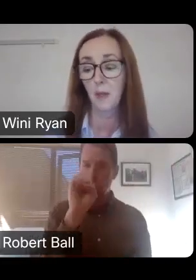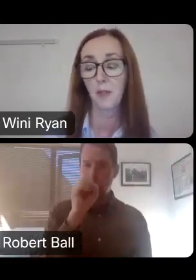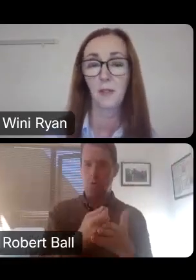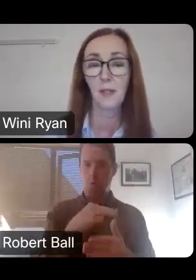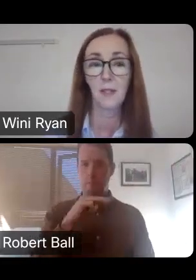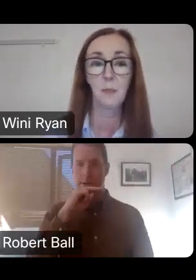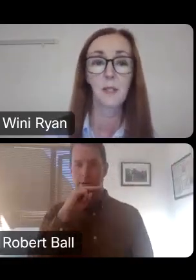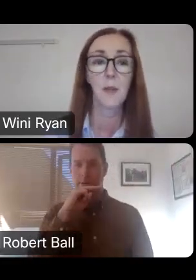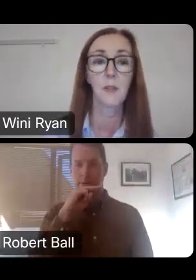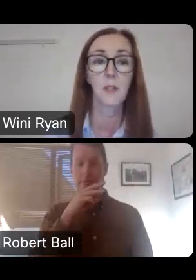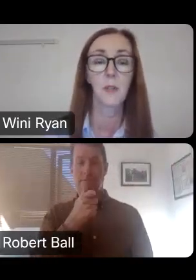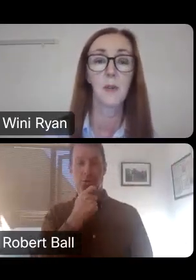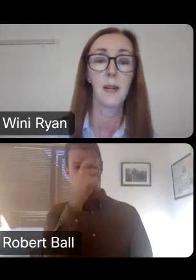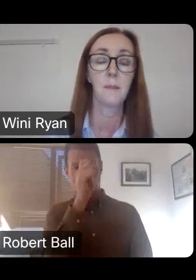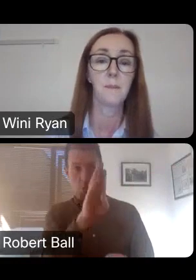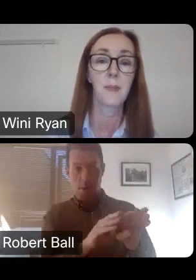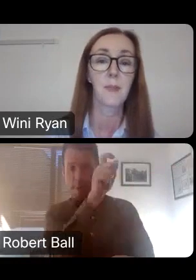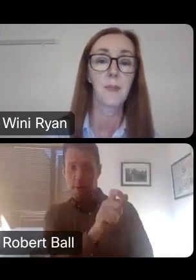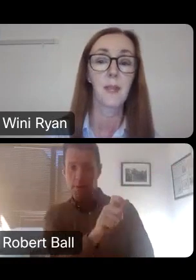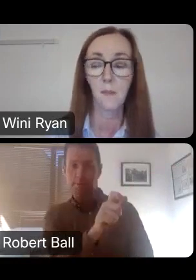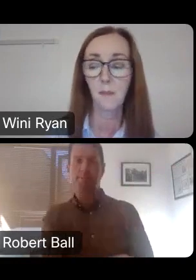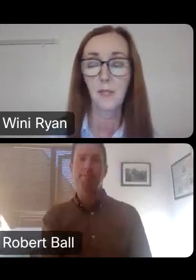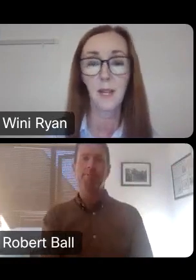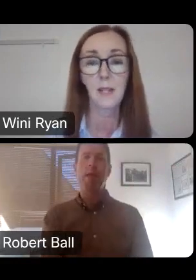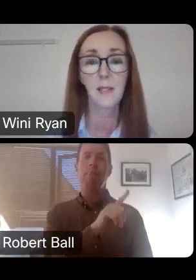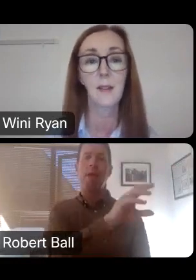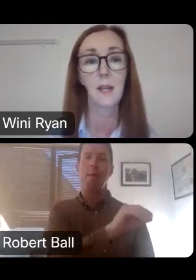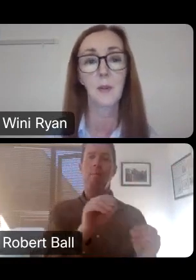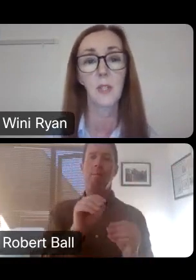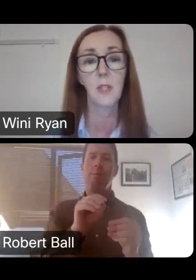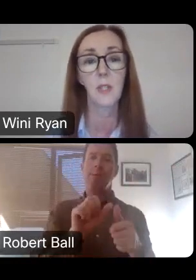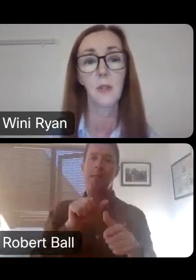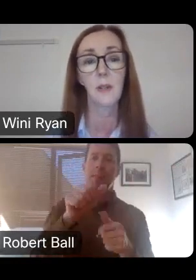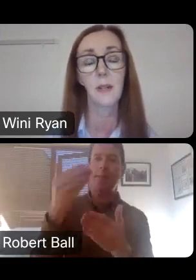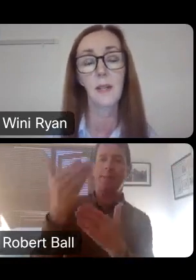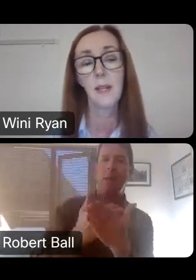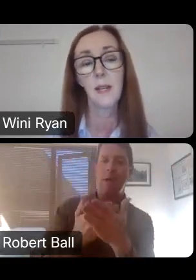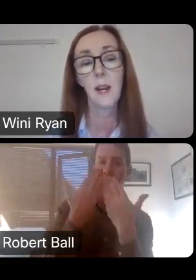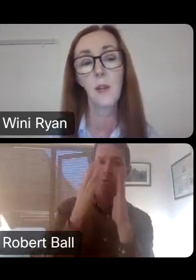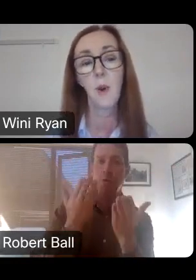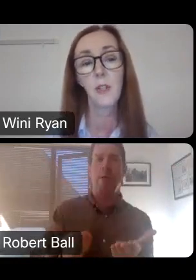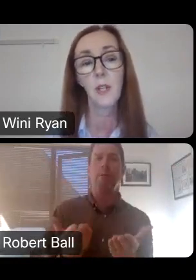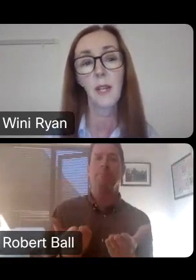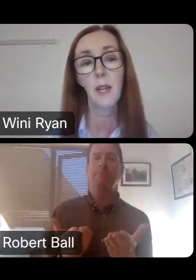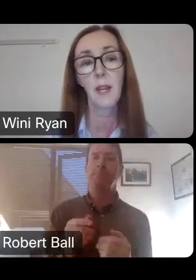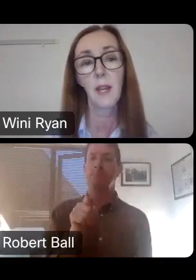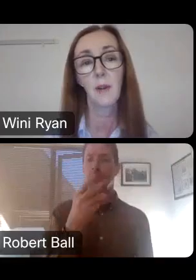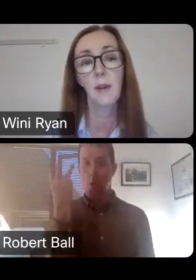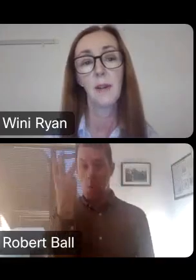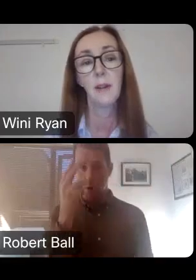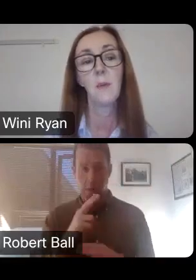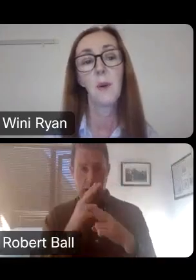with the person? And this brings me on to the next slide that I'm going to show you. Are you watching out